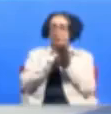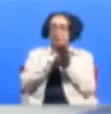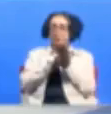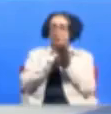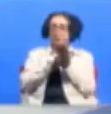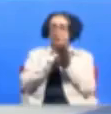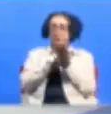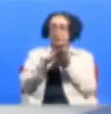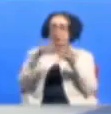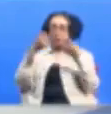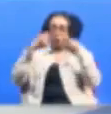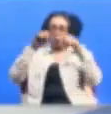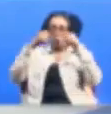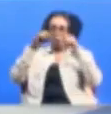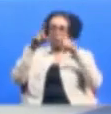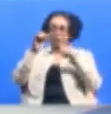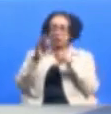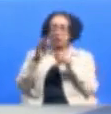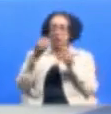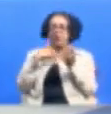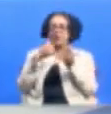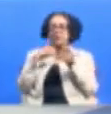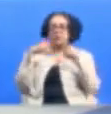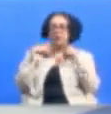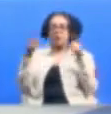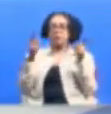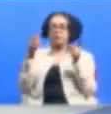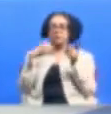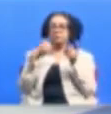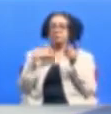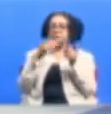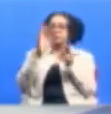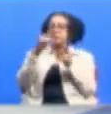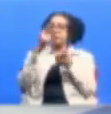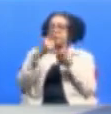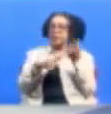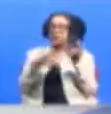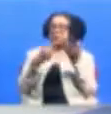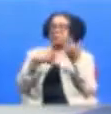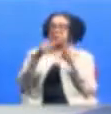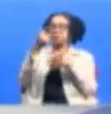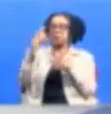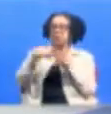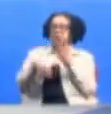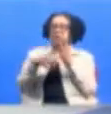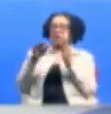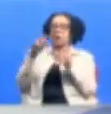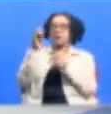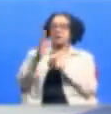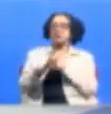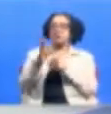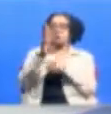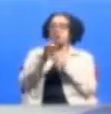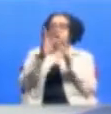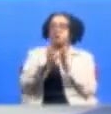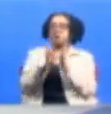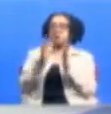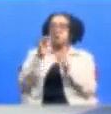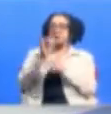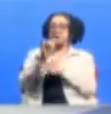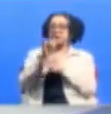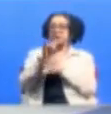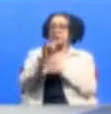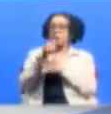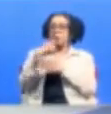Google LLC has announced that it will be increasing its annual storage subscription charges for Kenyan users in the Google One Basic